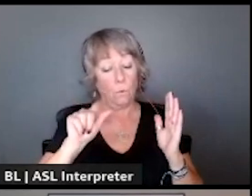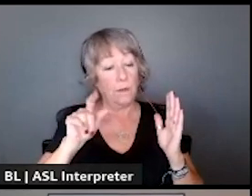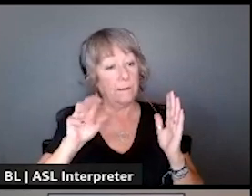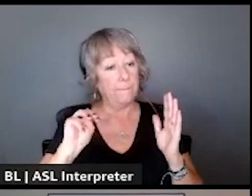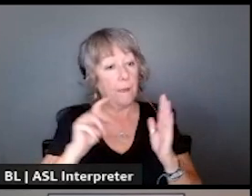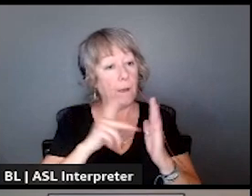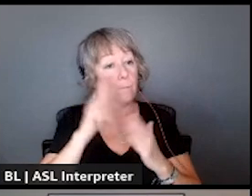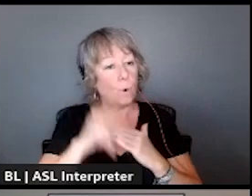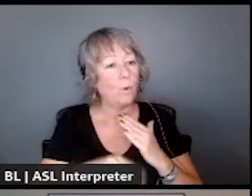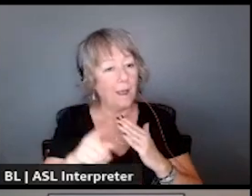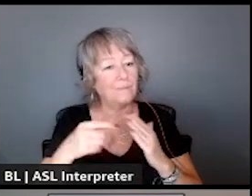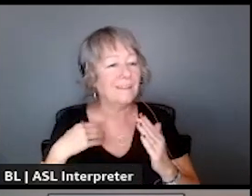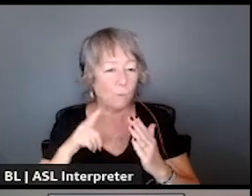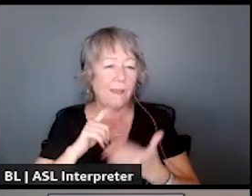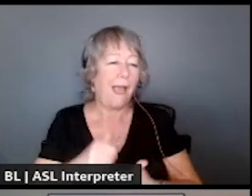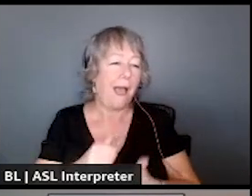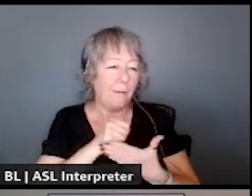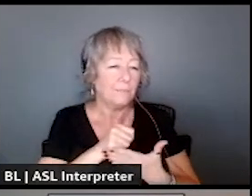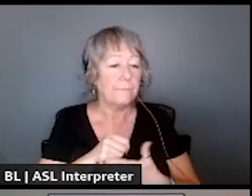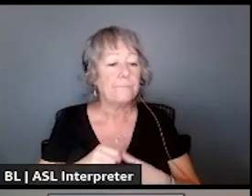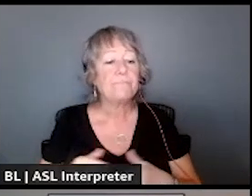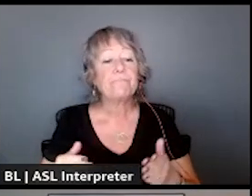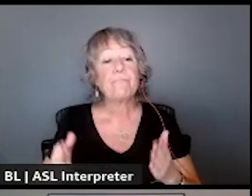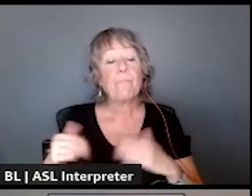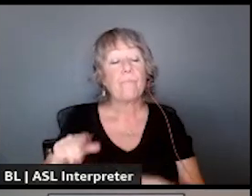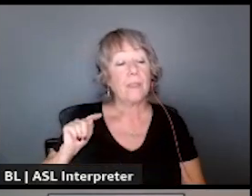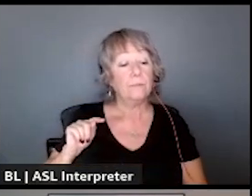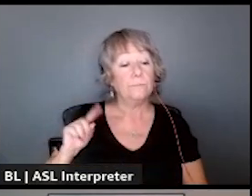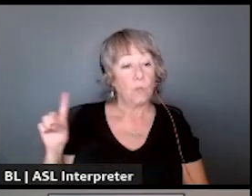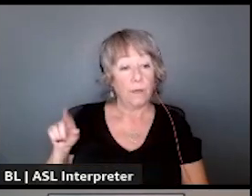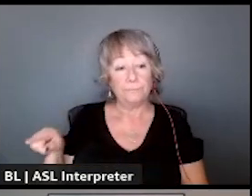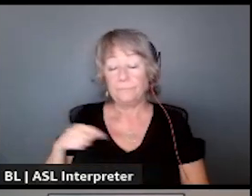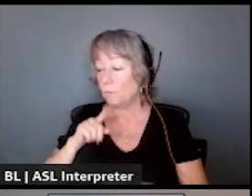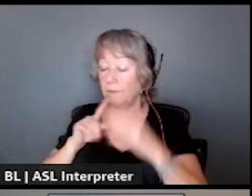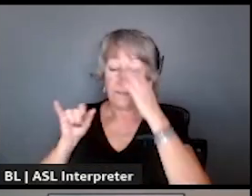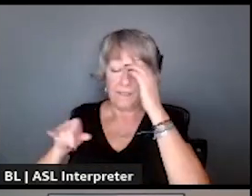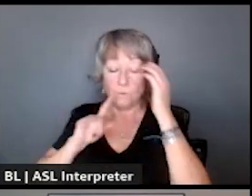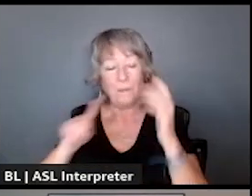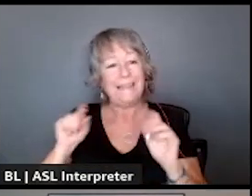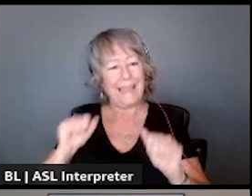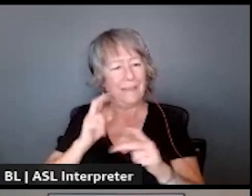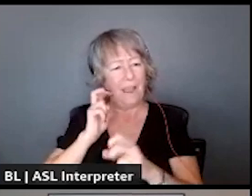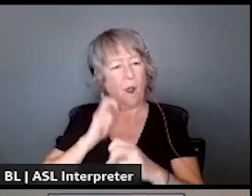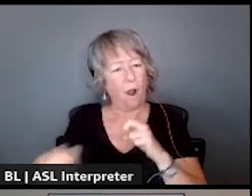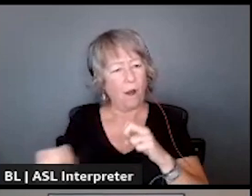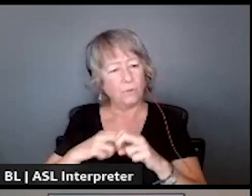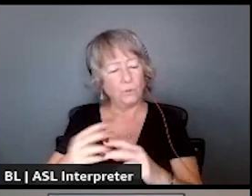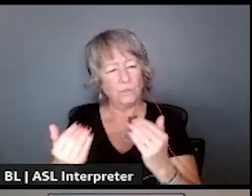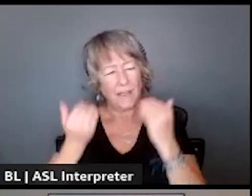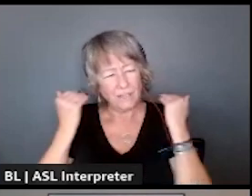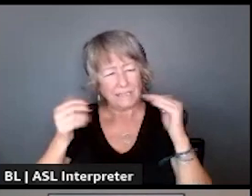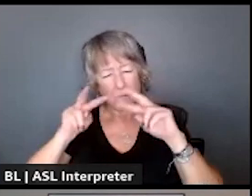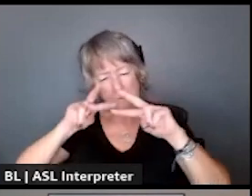use polarized light as our qubit. We can say that, you know how like sunglasses have polarization, so they're only letting in like half of the light. So you can say that